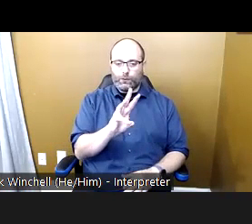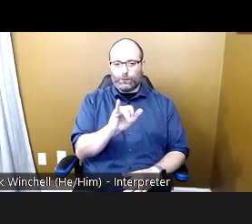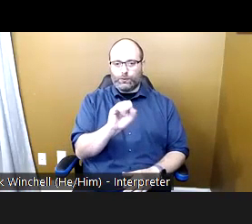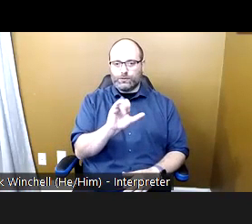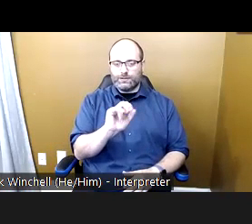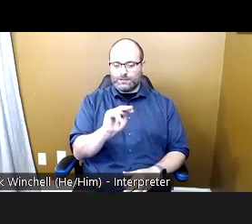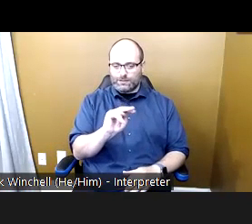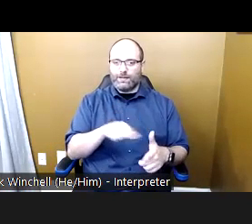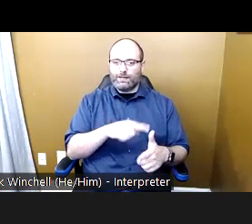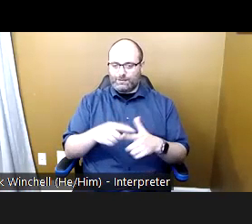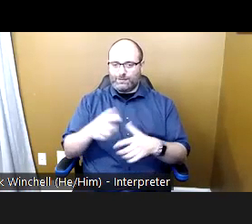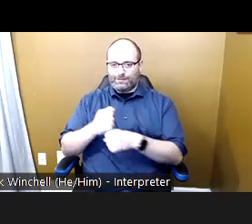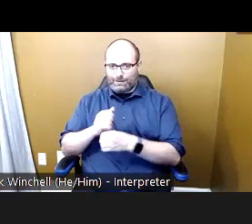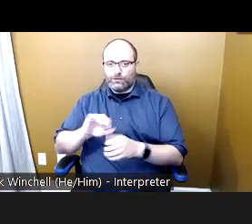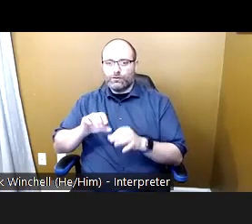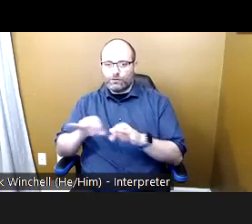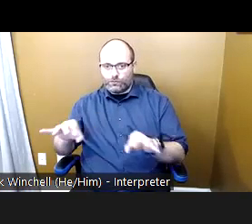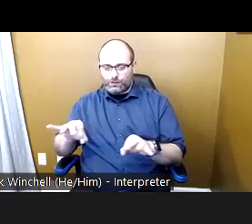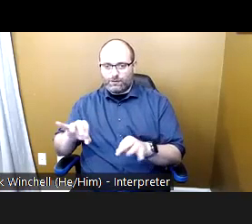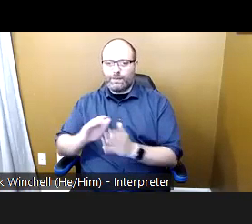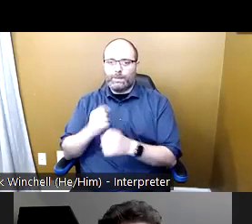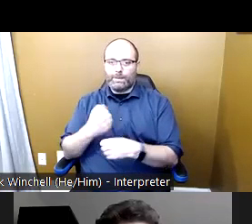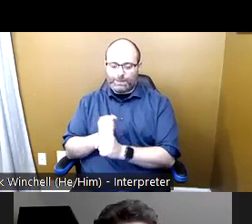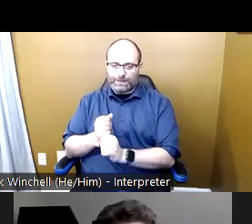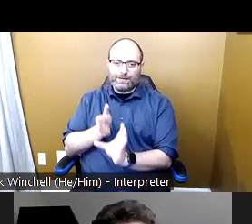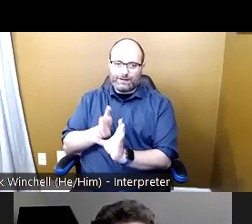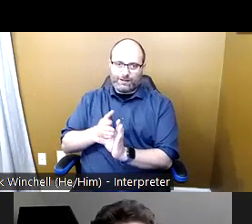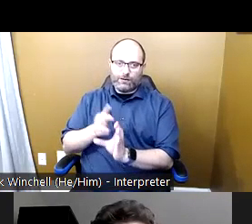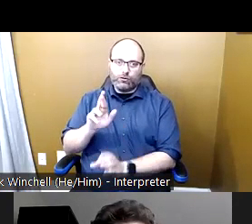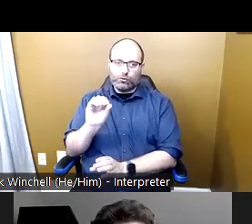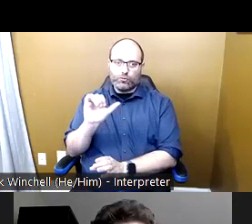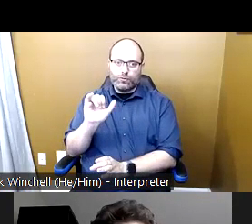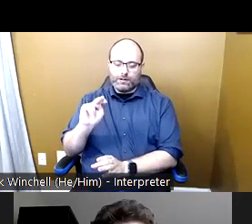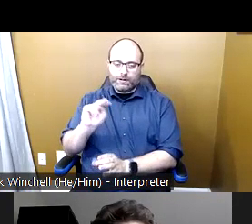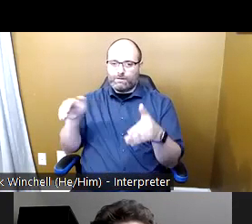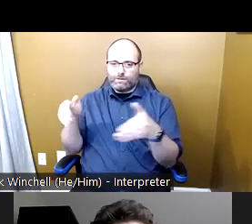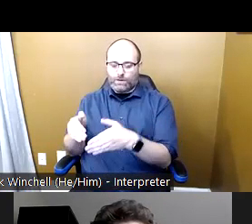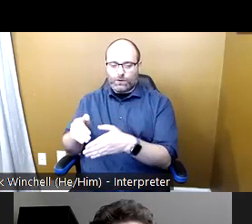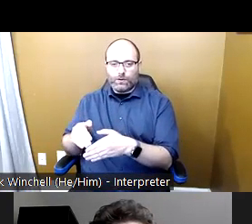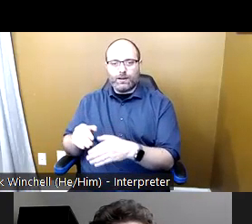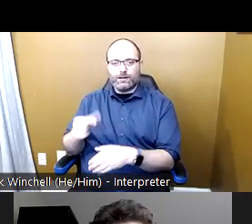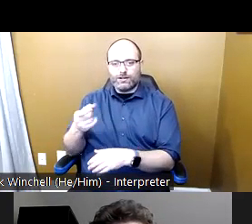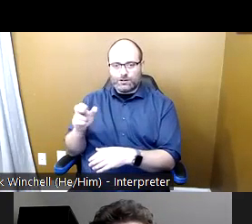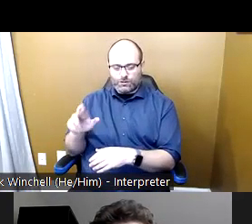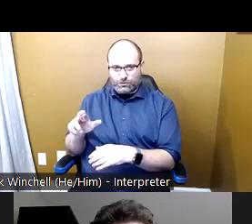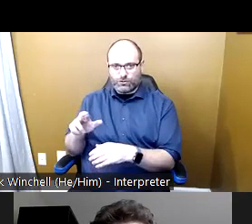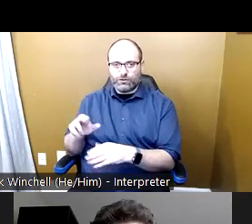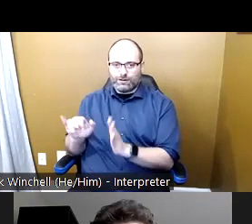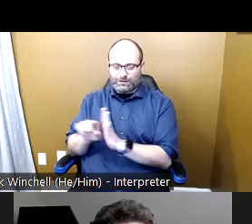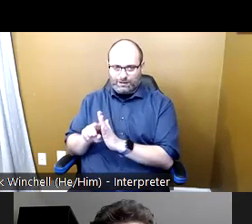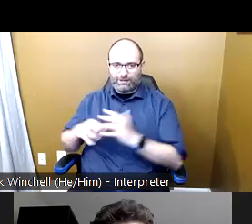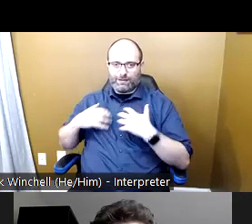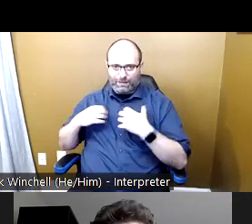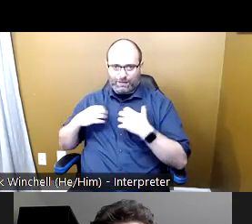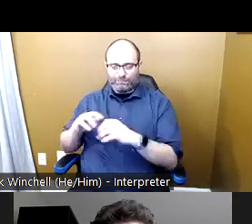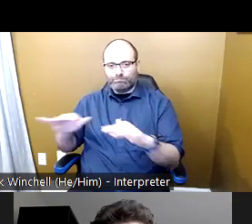University Hospital, where they created a psychiatry rotation dedicated to transgender health and served as the chief outpatient resident. They completed their